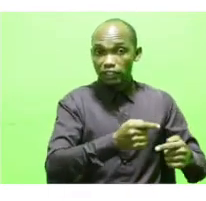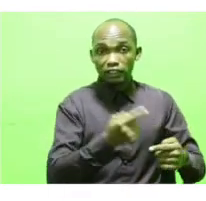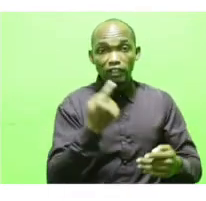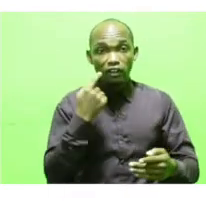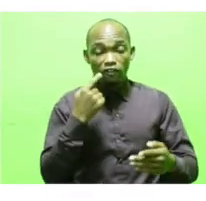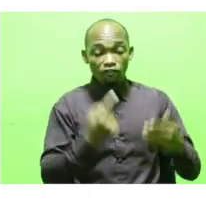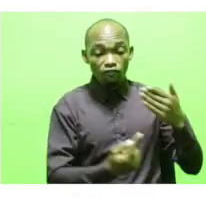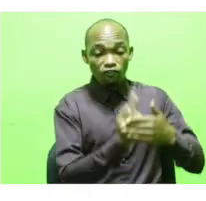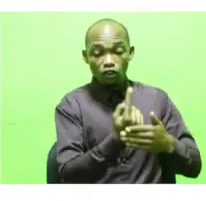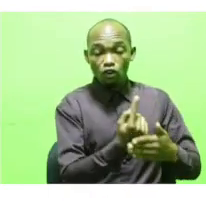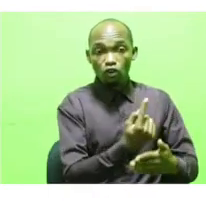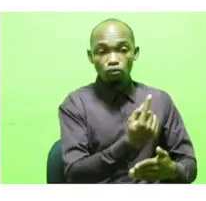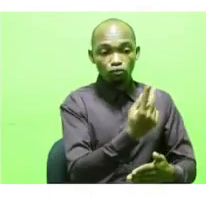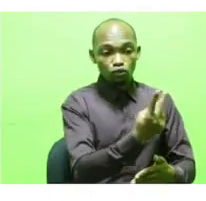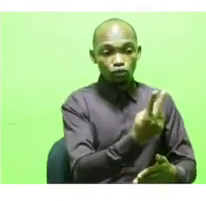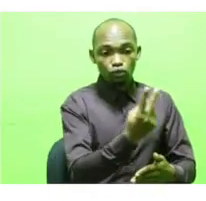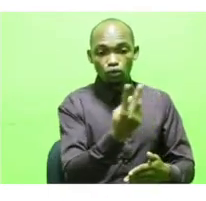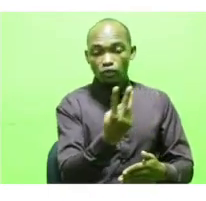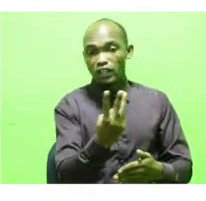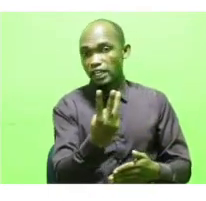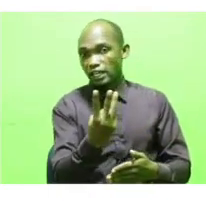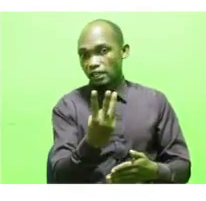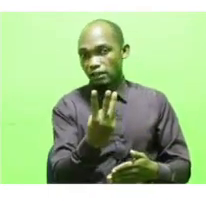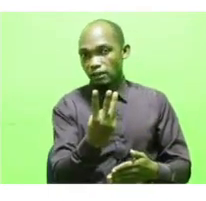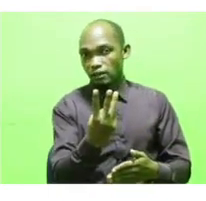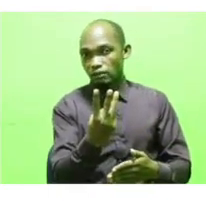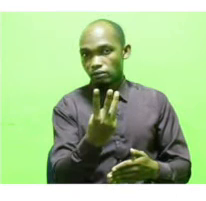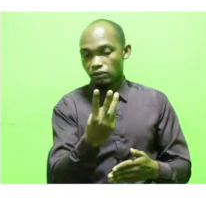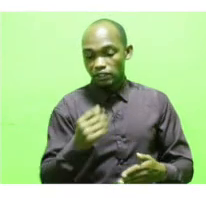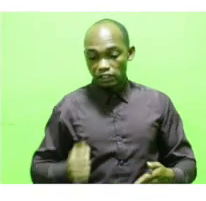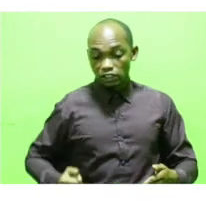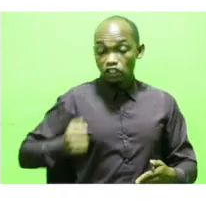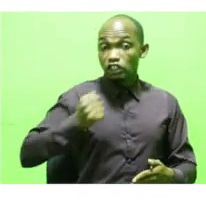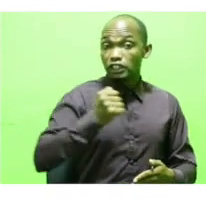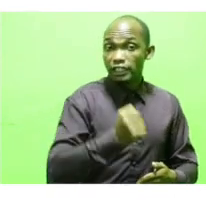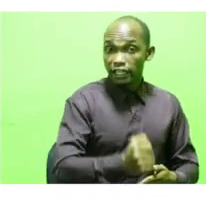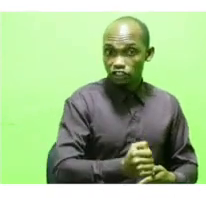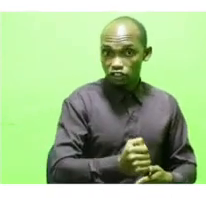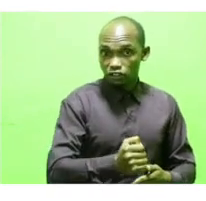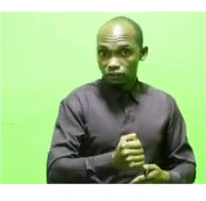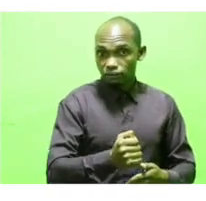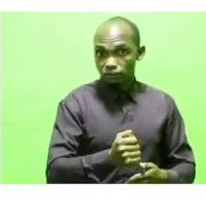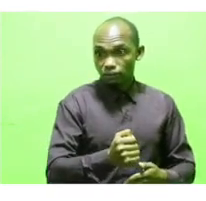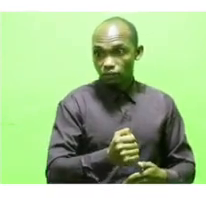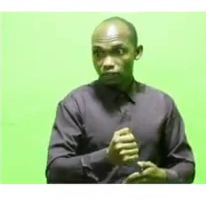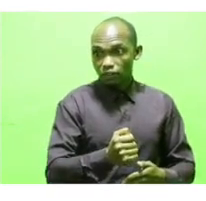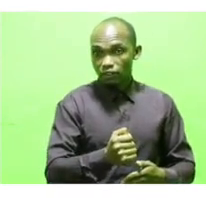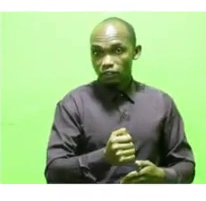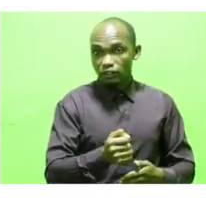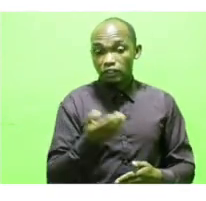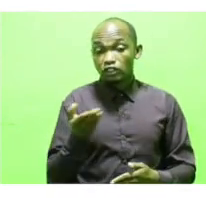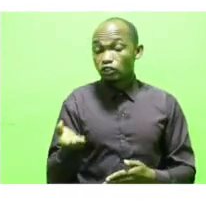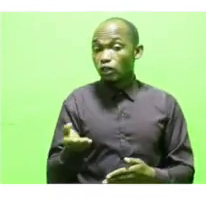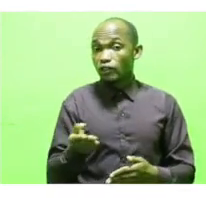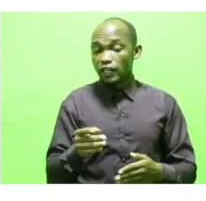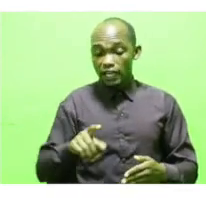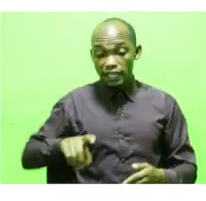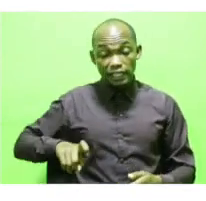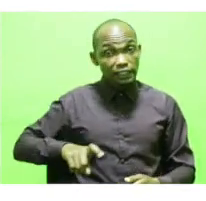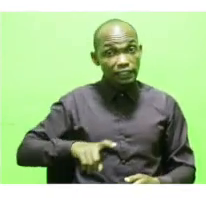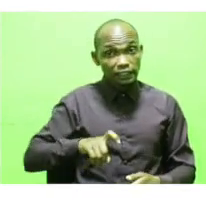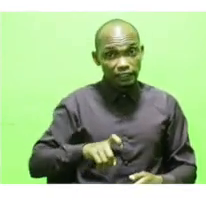through 3 stages. So this is nothing but just a growth process in which